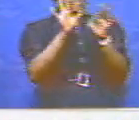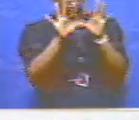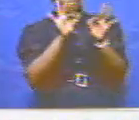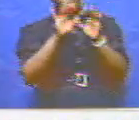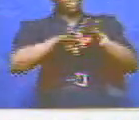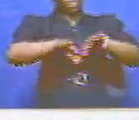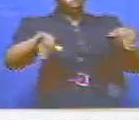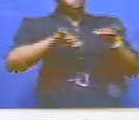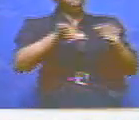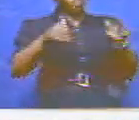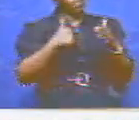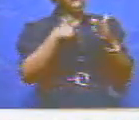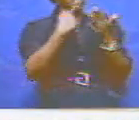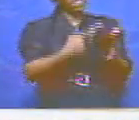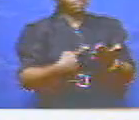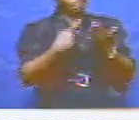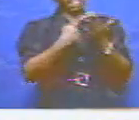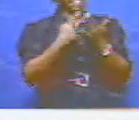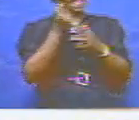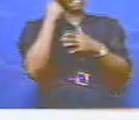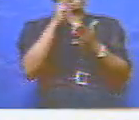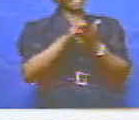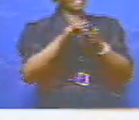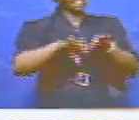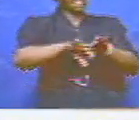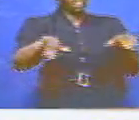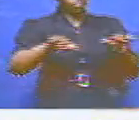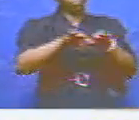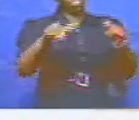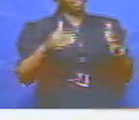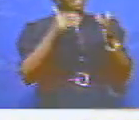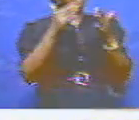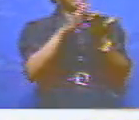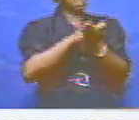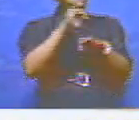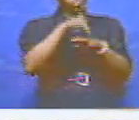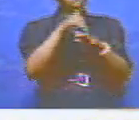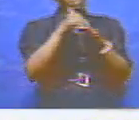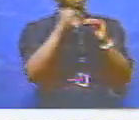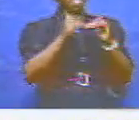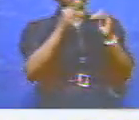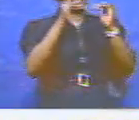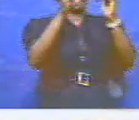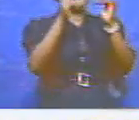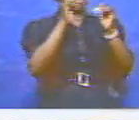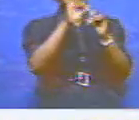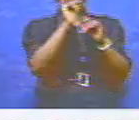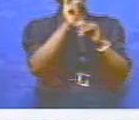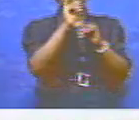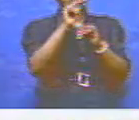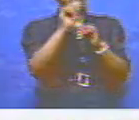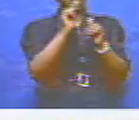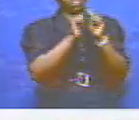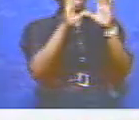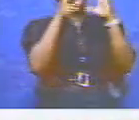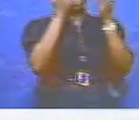the moment, I understand that the swimmers are based on their ranking, that is according to FINA, which is the world body that's, you know,